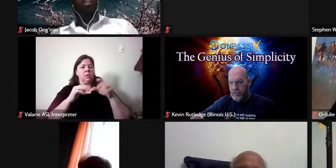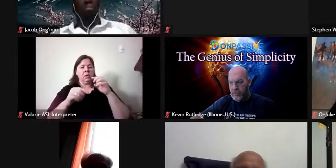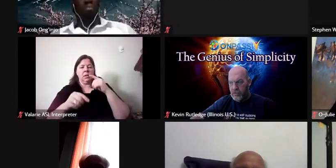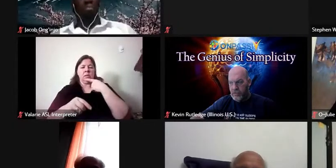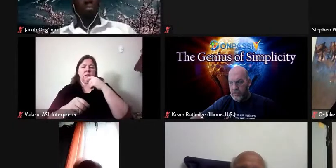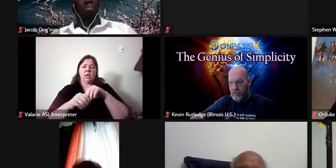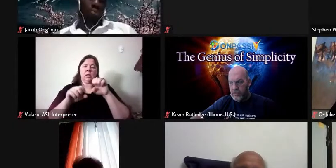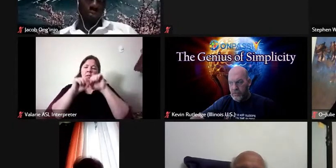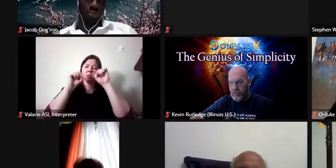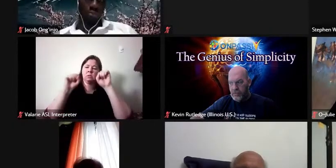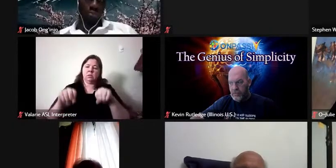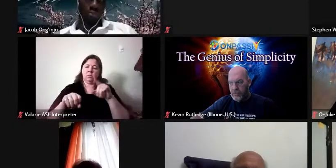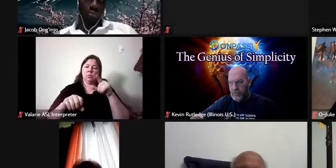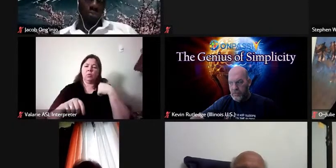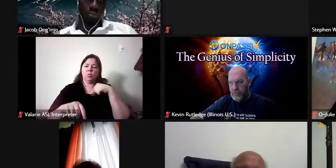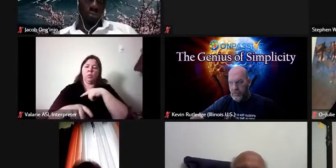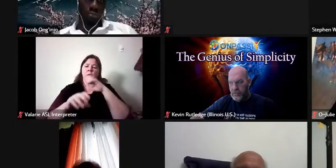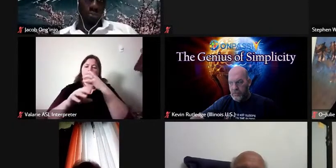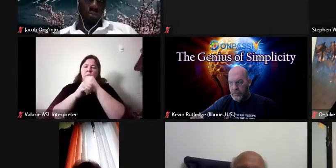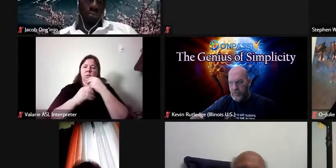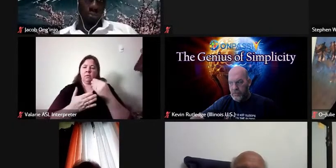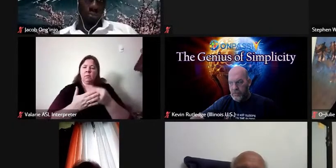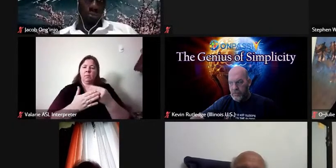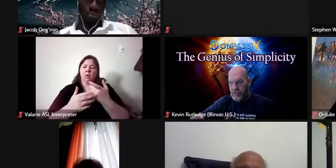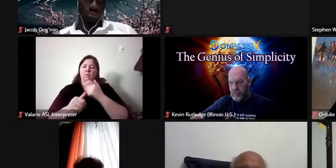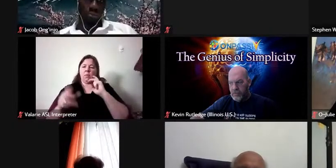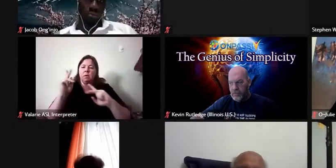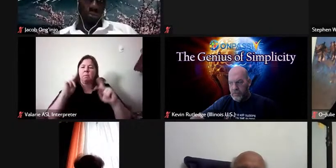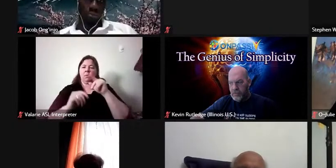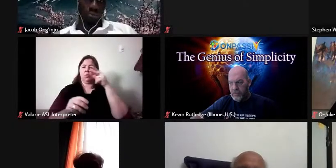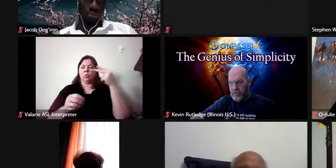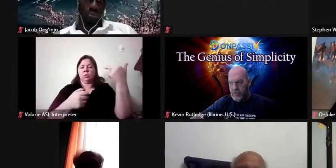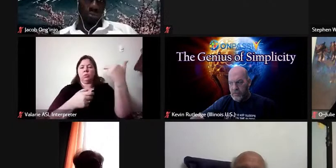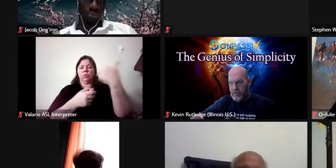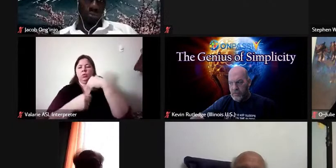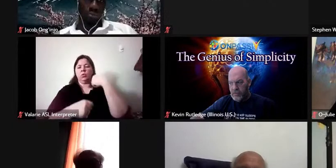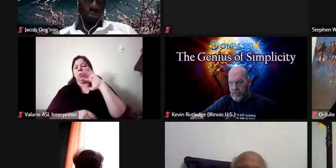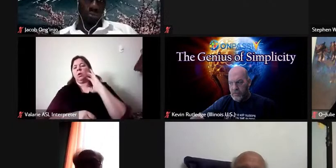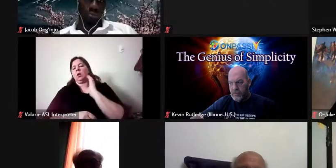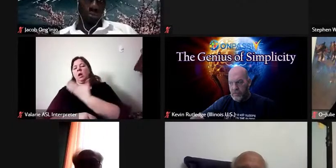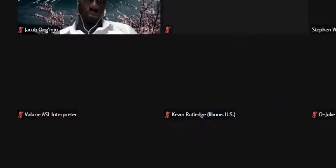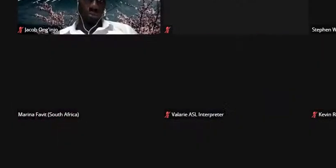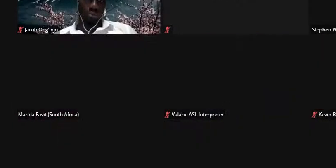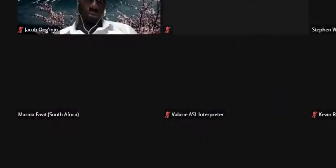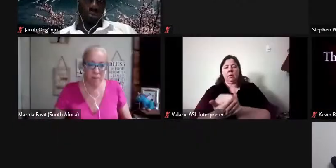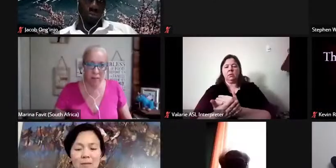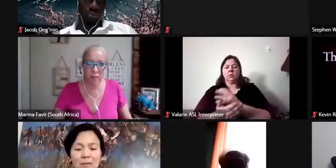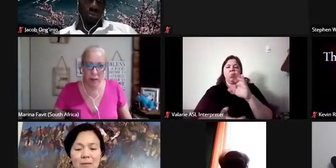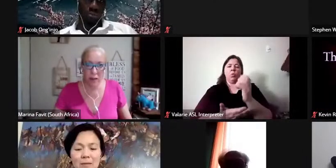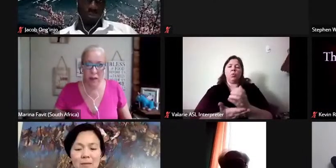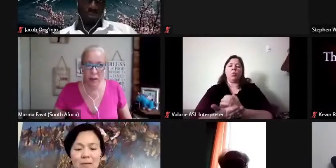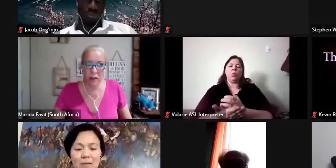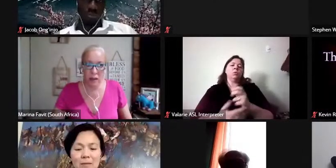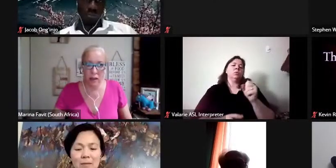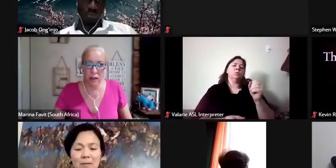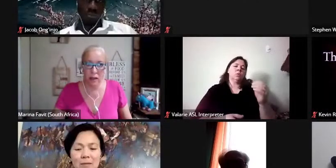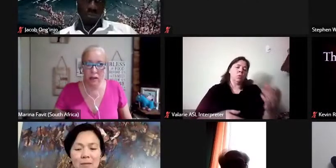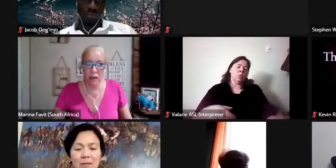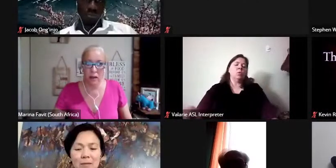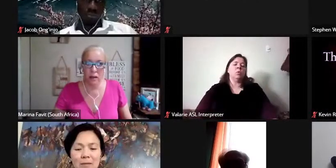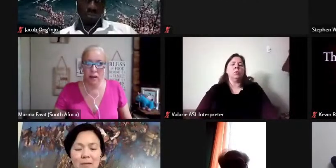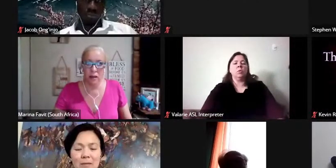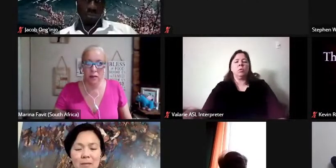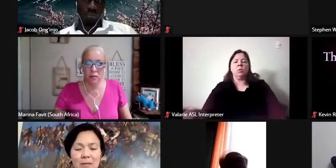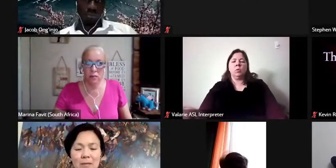that we will be able to receive money from the people who will join our lesson or course. So I